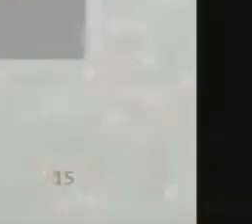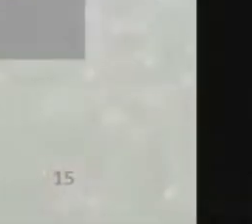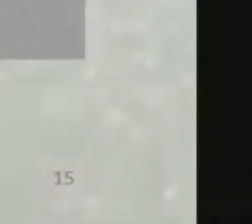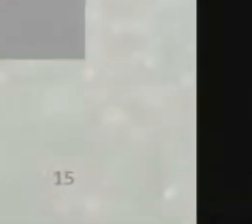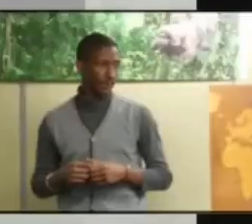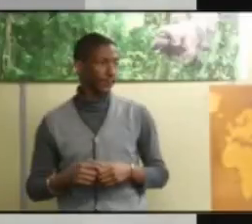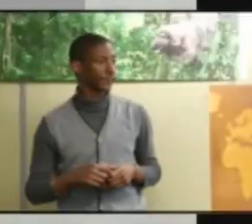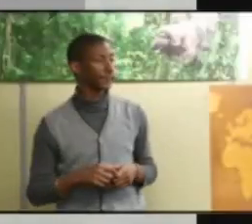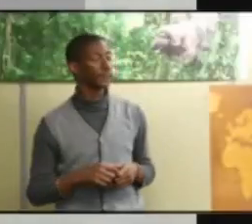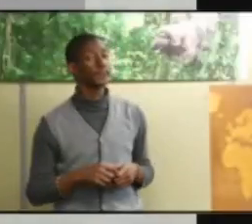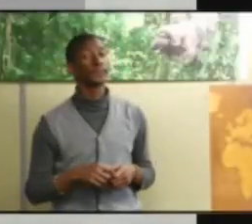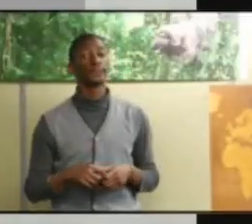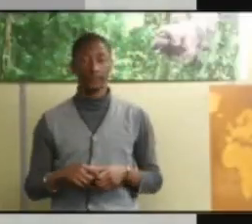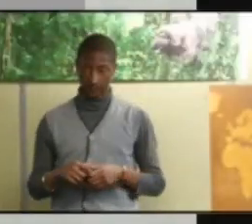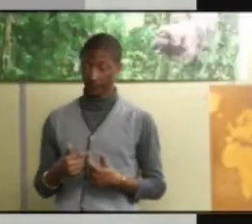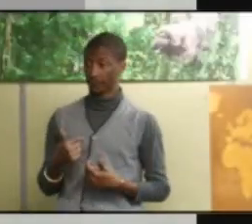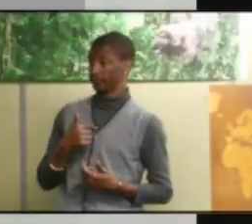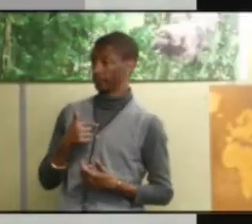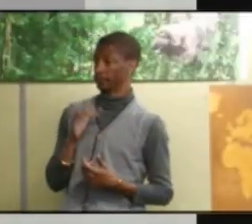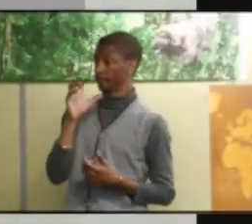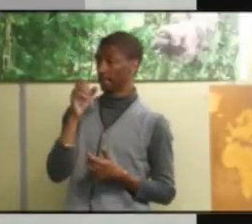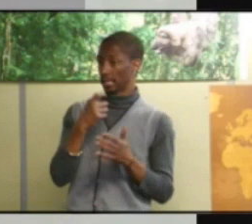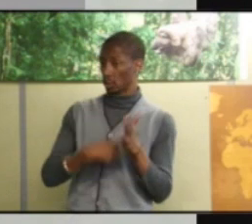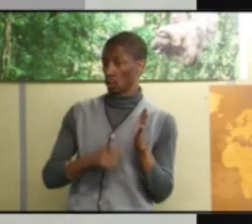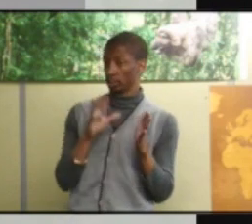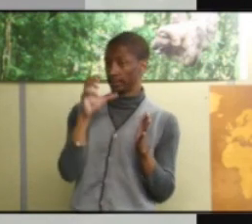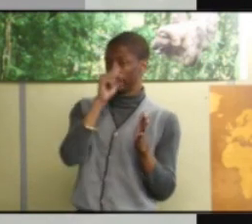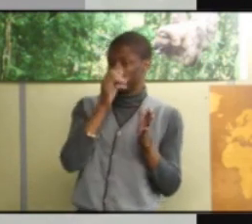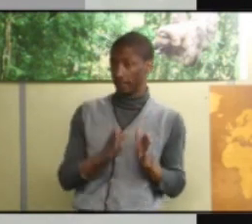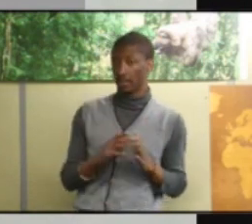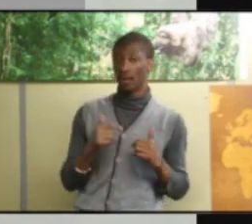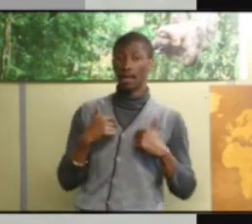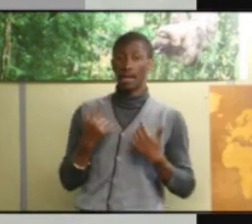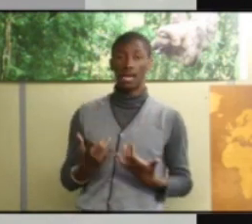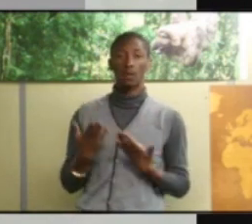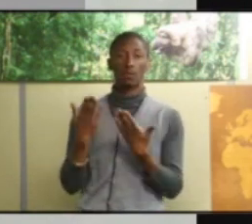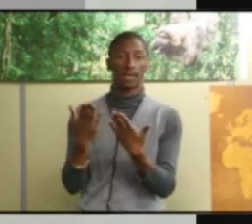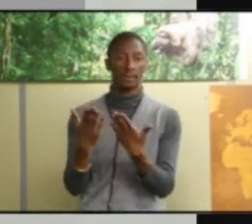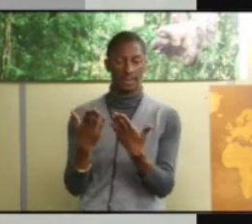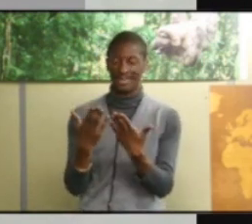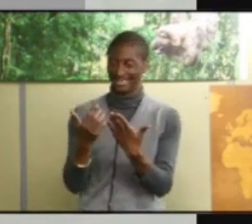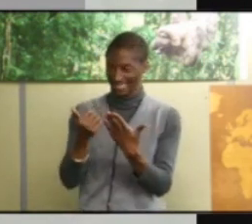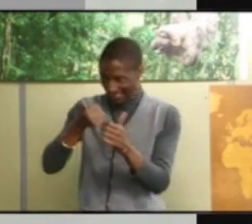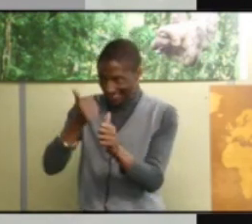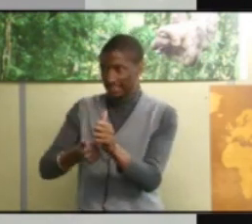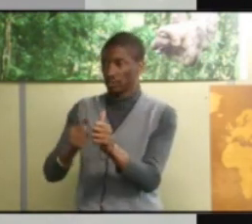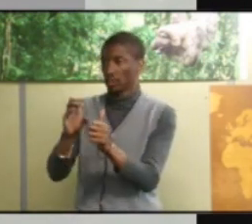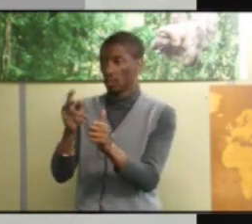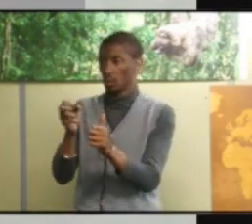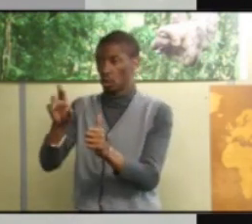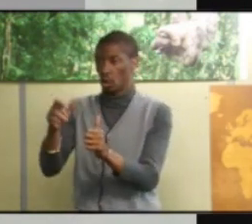As an estimator, I would recommend that every owner carry some contingency.